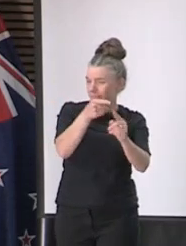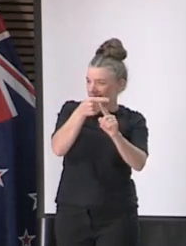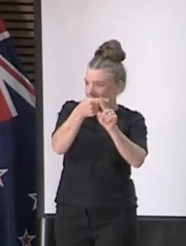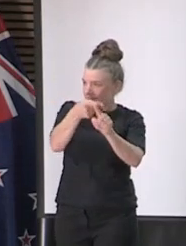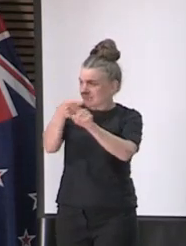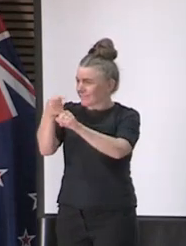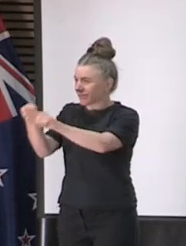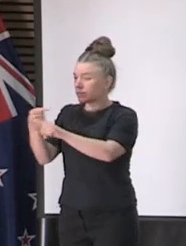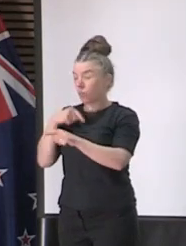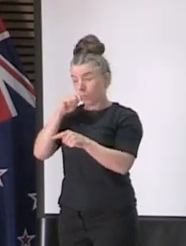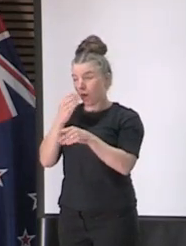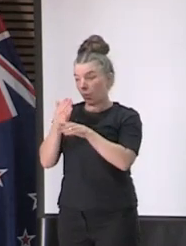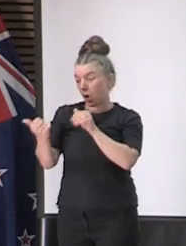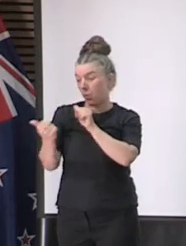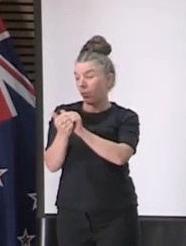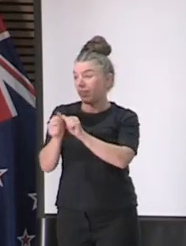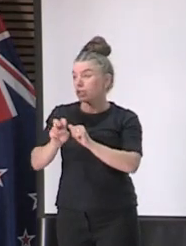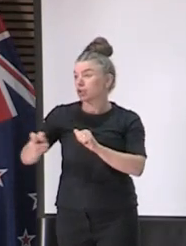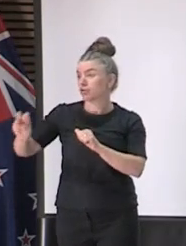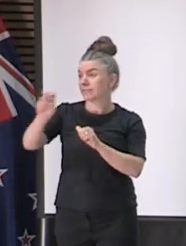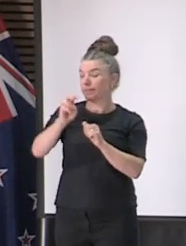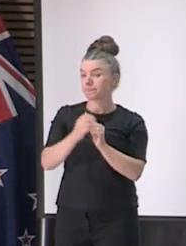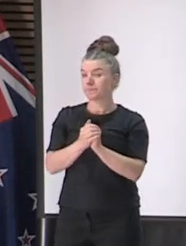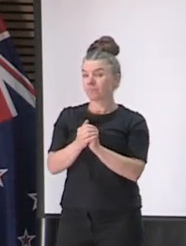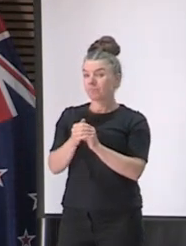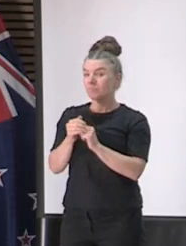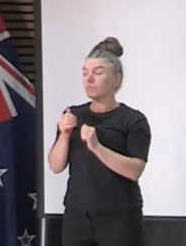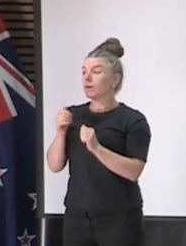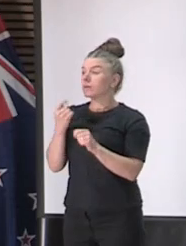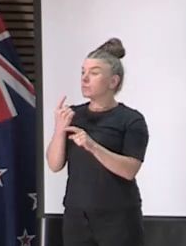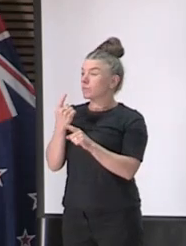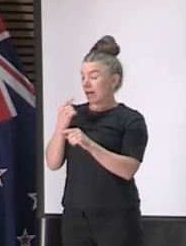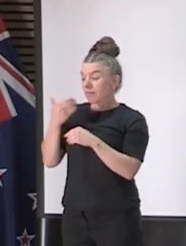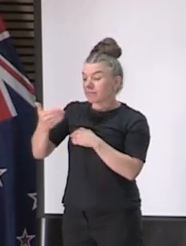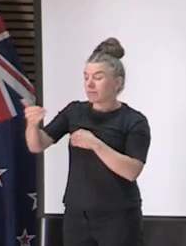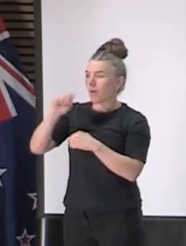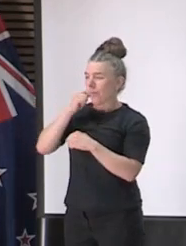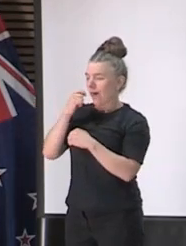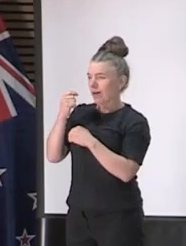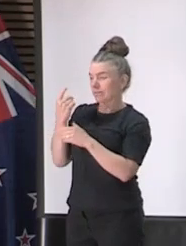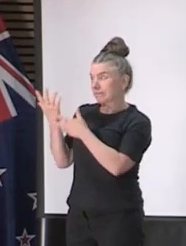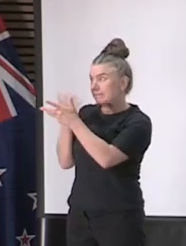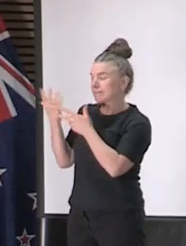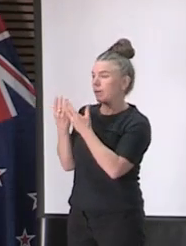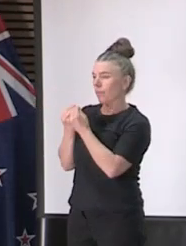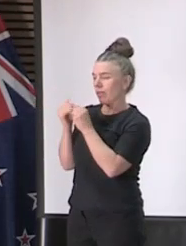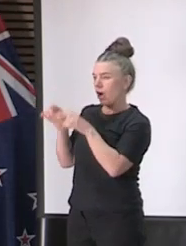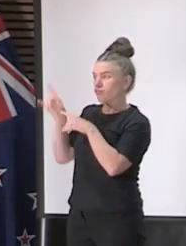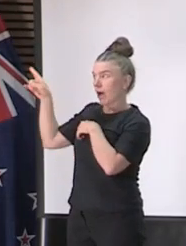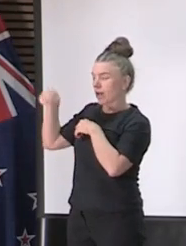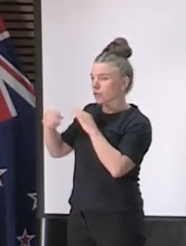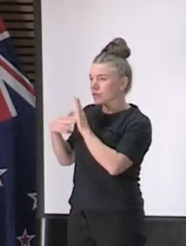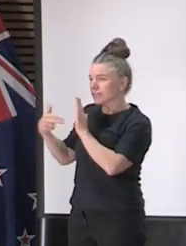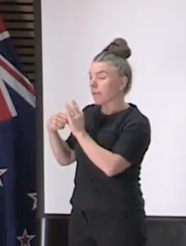for those specific sectors. Domestic, we will continue to work on Trans-Tasman and then a longer-term plan around our re-entry into a